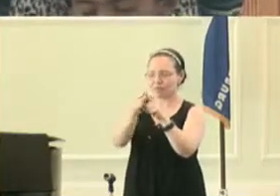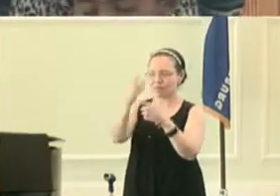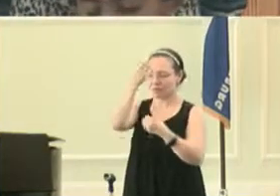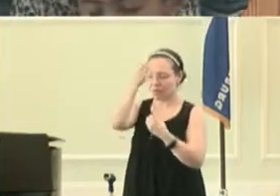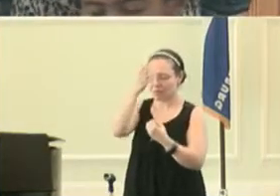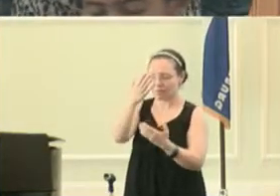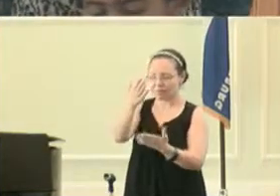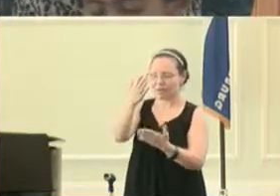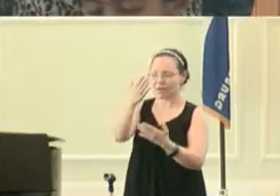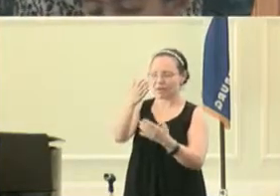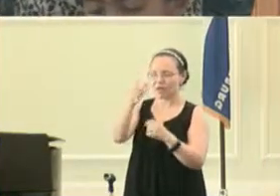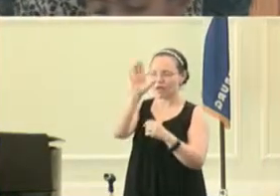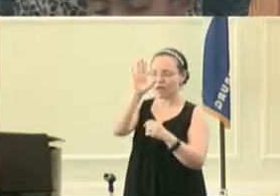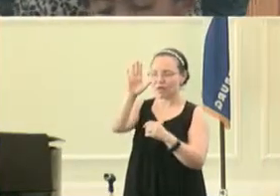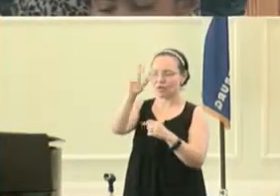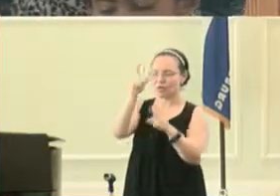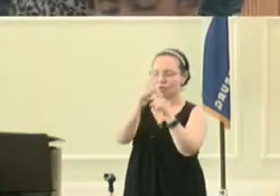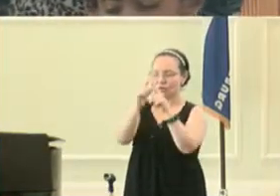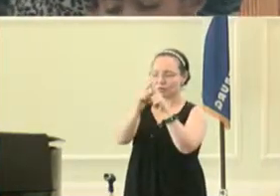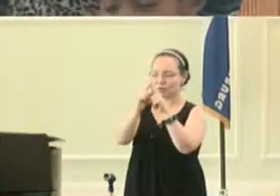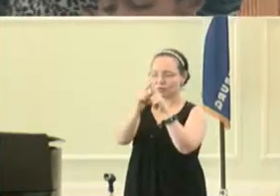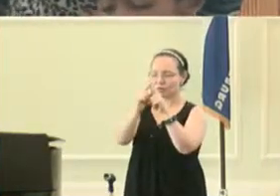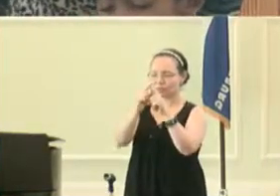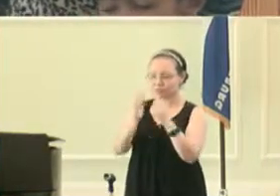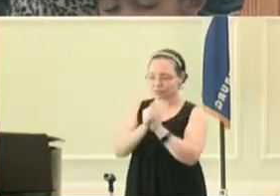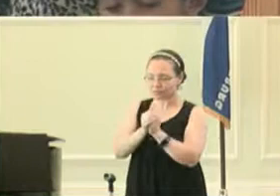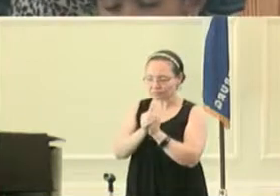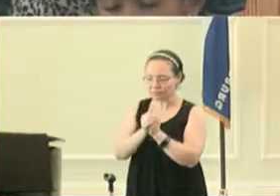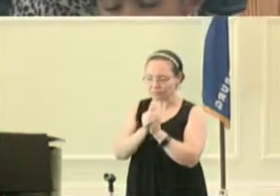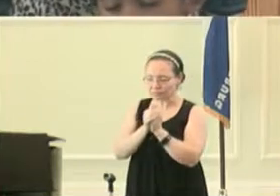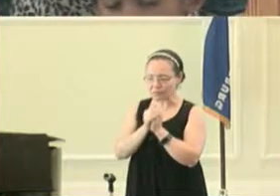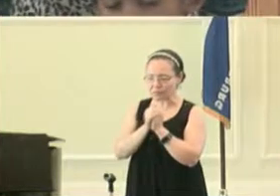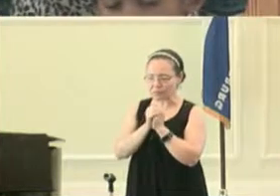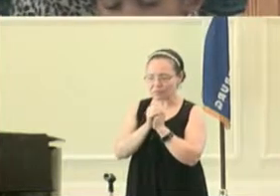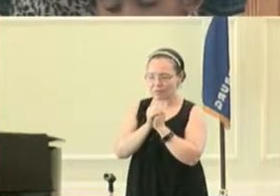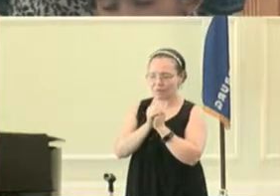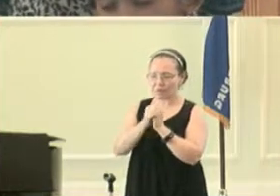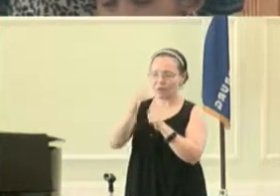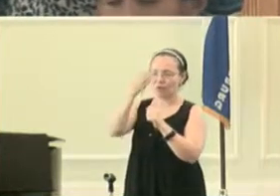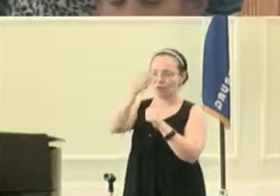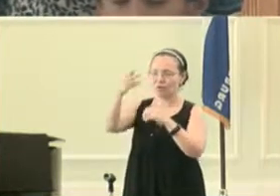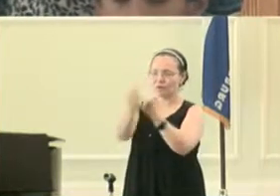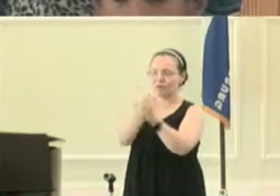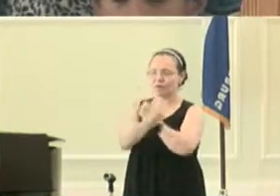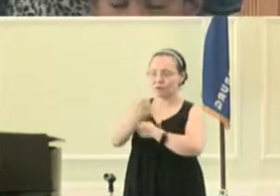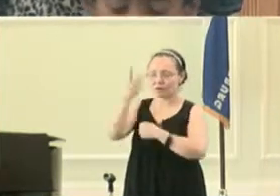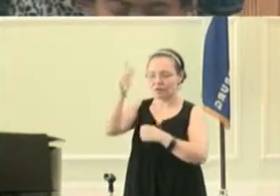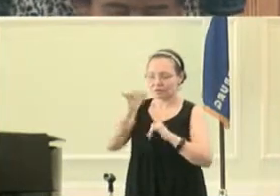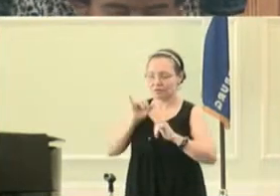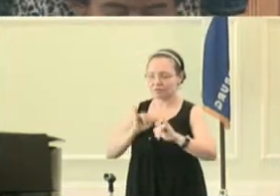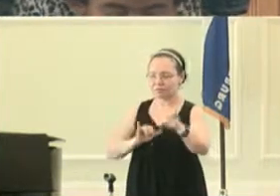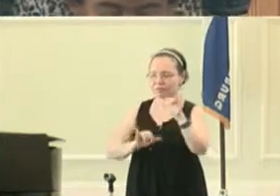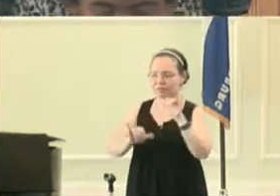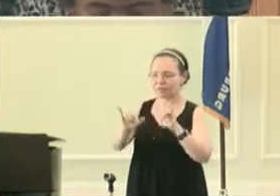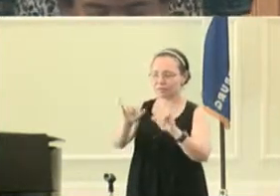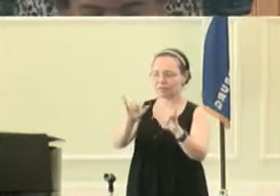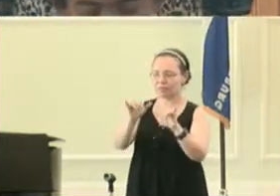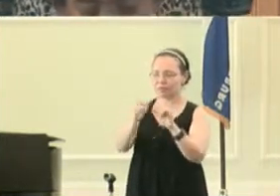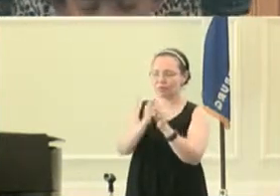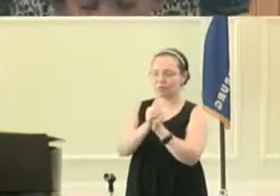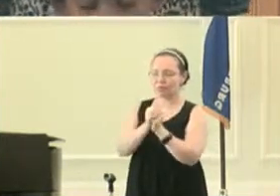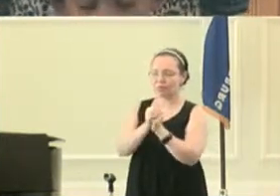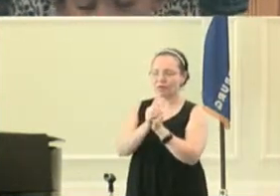are timeless and eternal, and you love us with a love that never fails. How blessed we are by